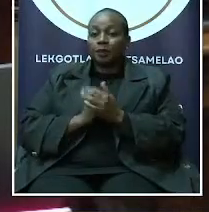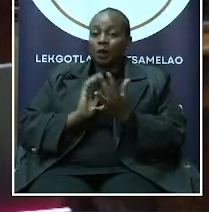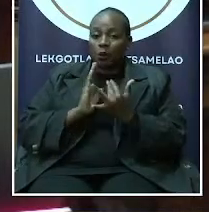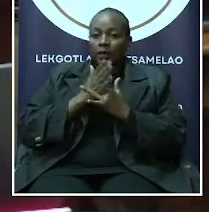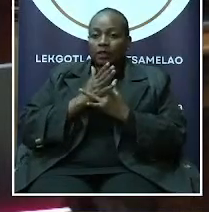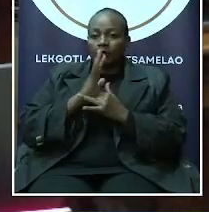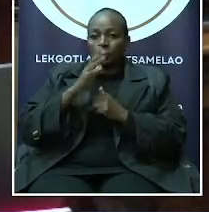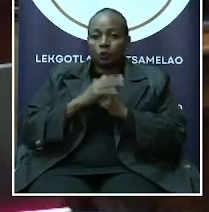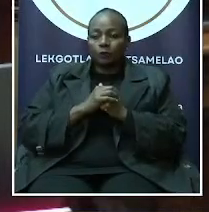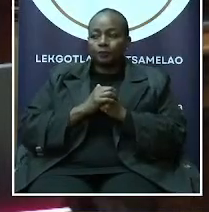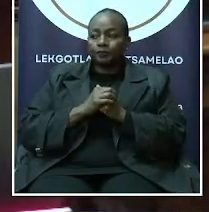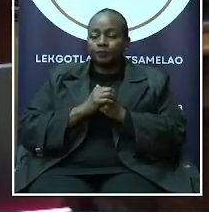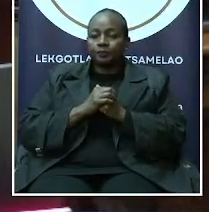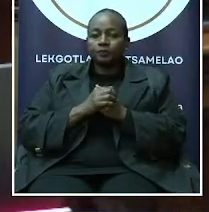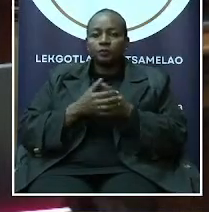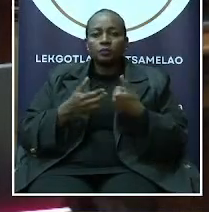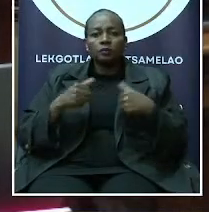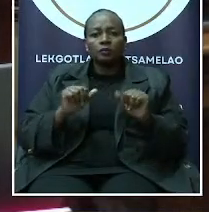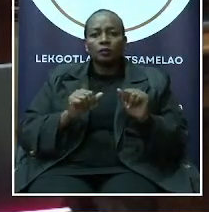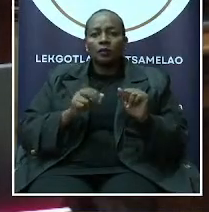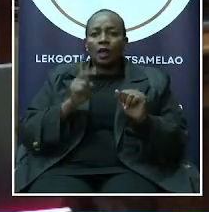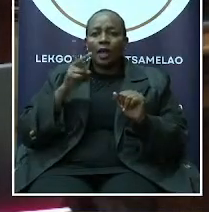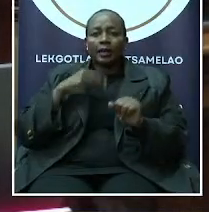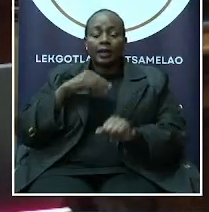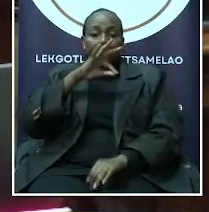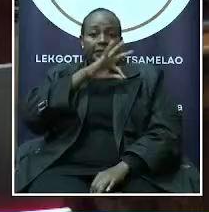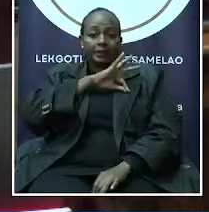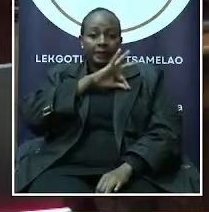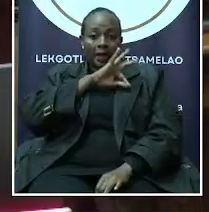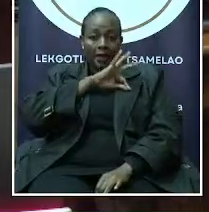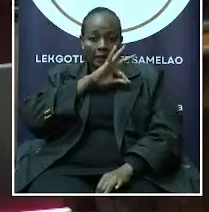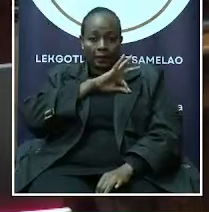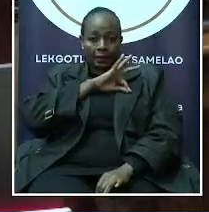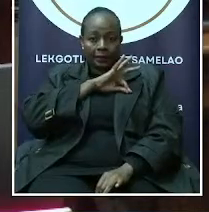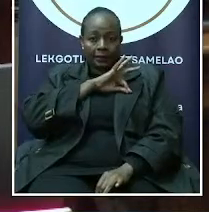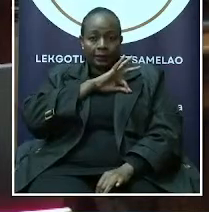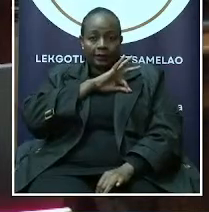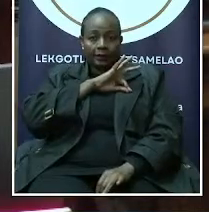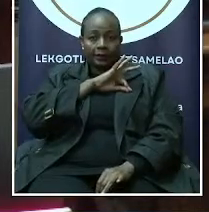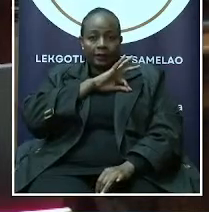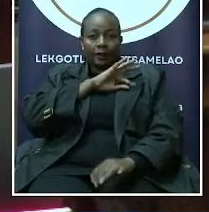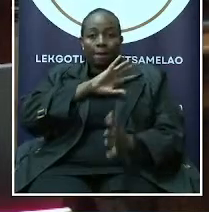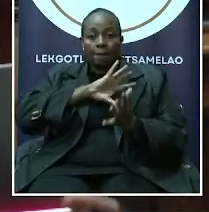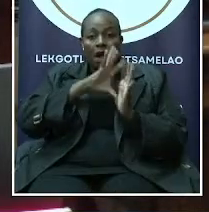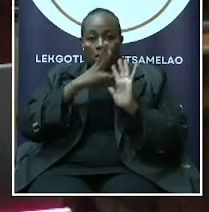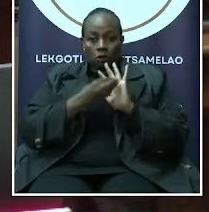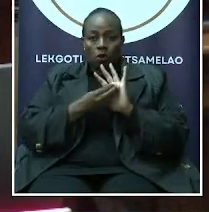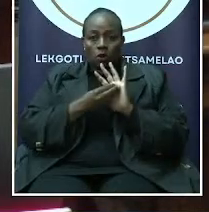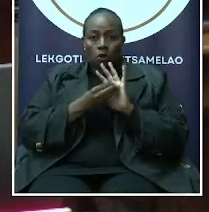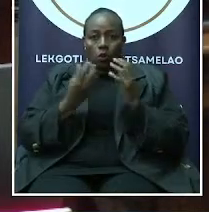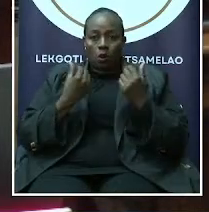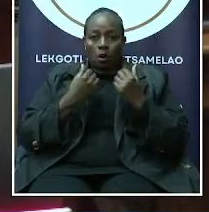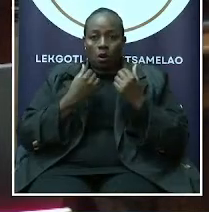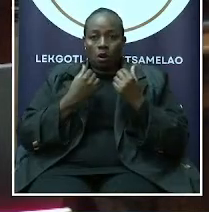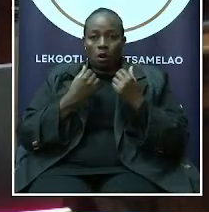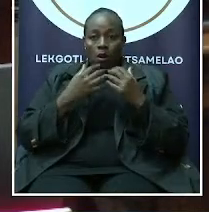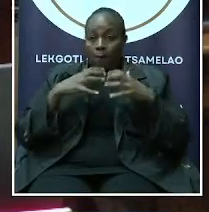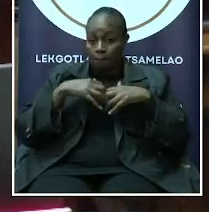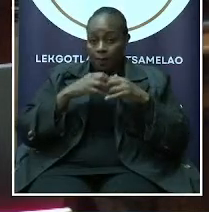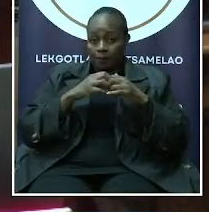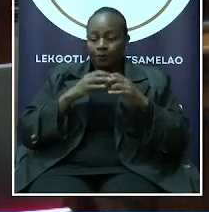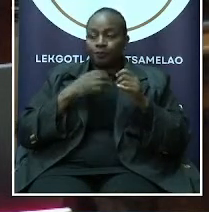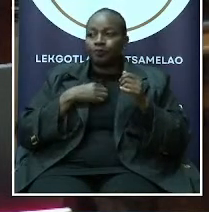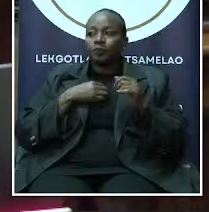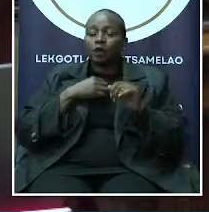will also be, following that, a stipend-based work-learn model. Youth engaged